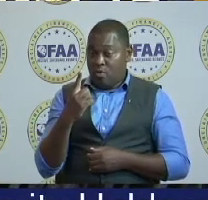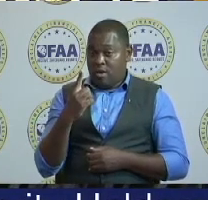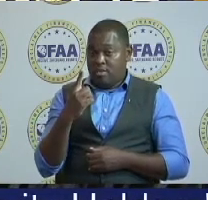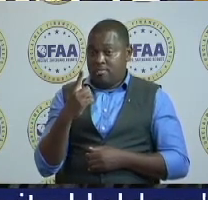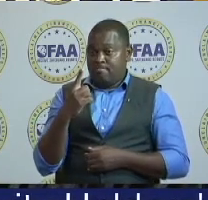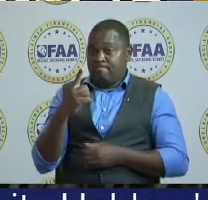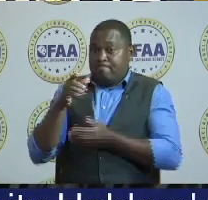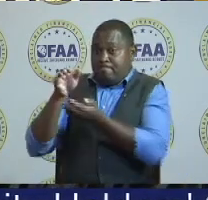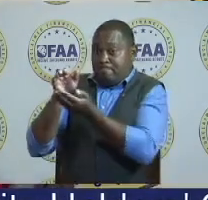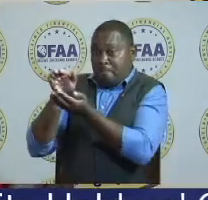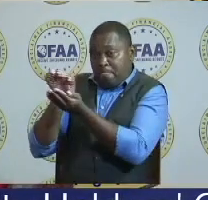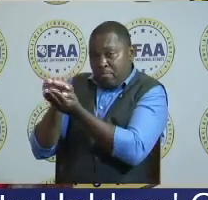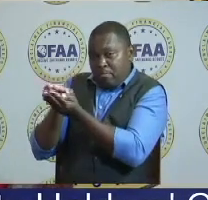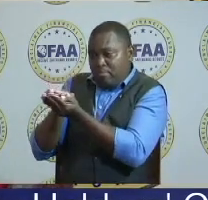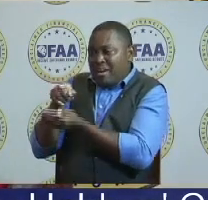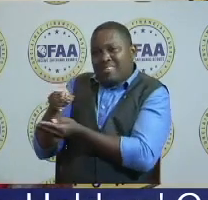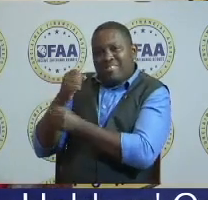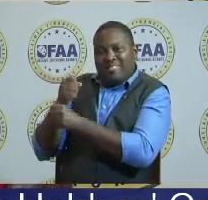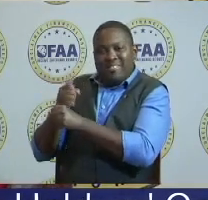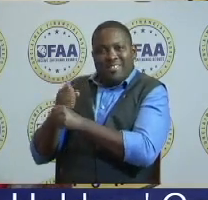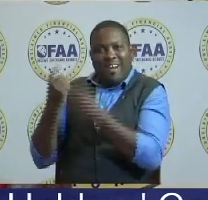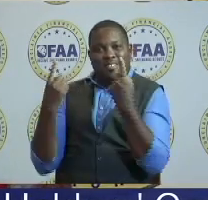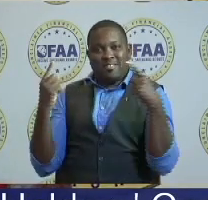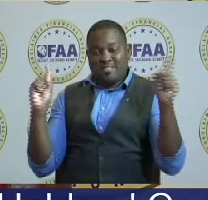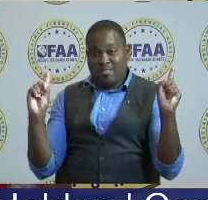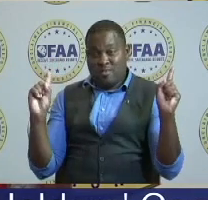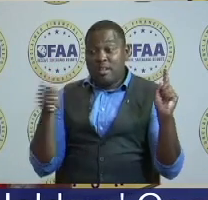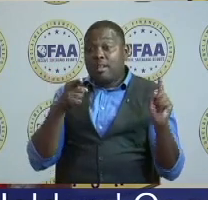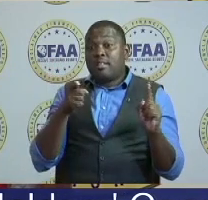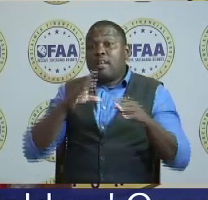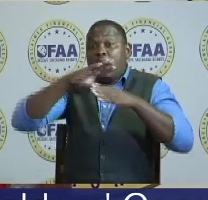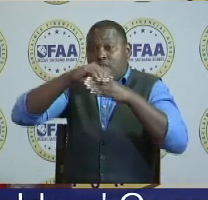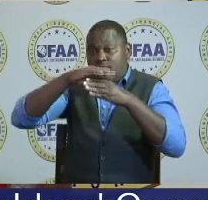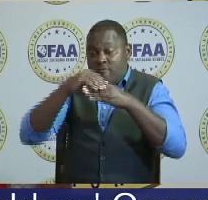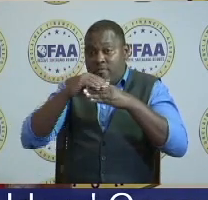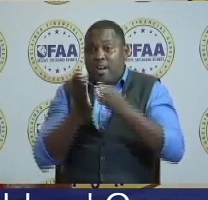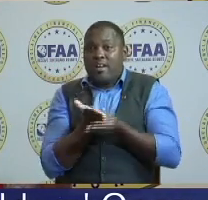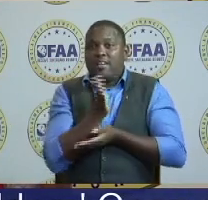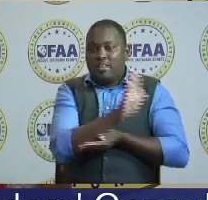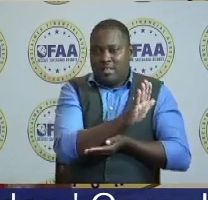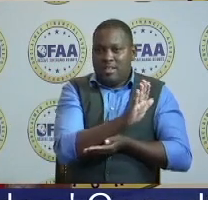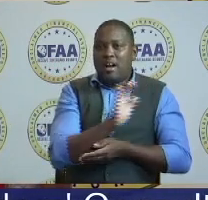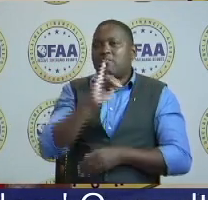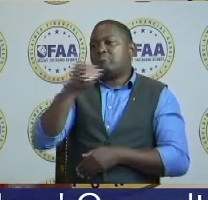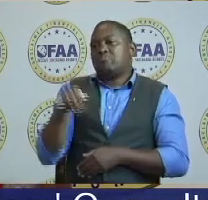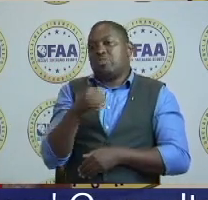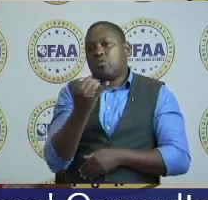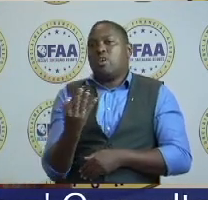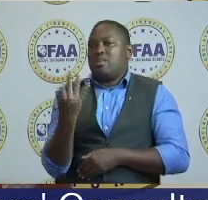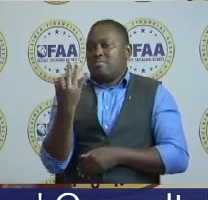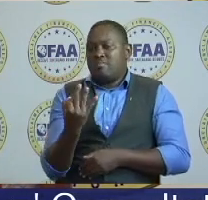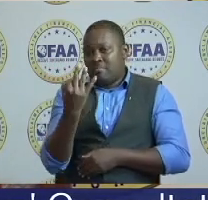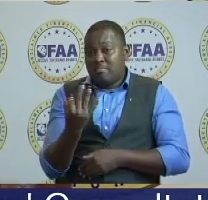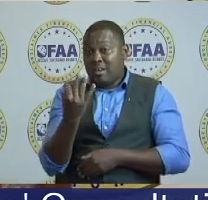done that successfully, and we have seen it filing returns January, March, just